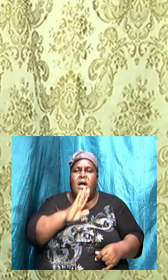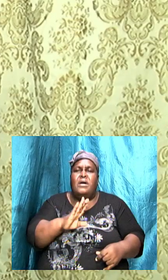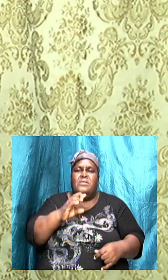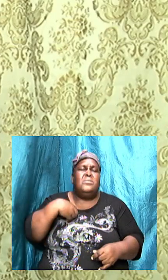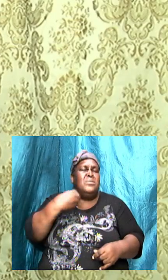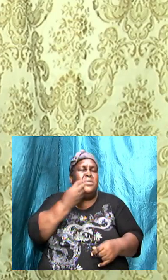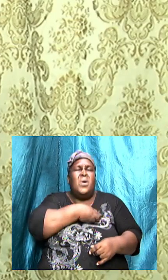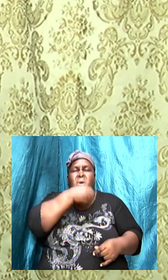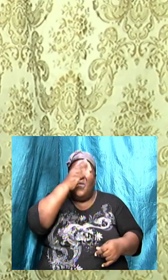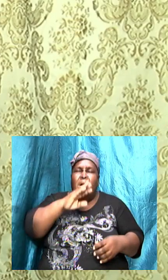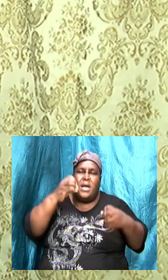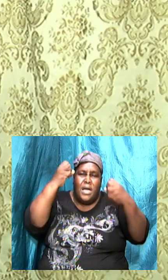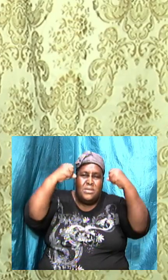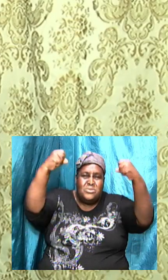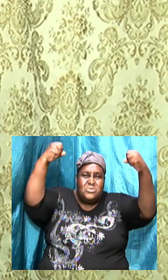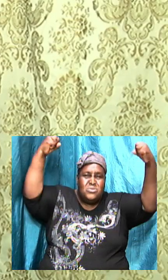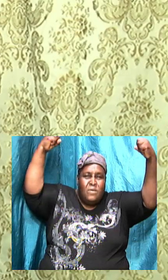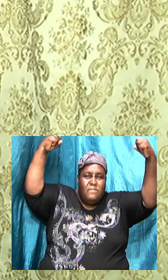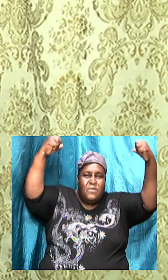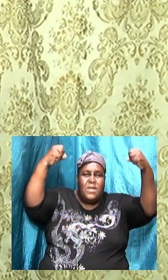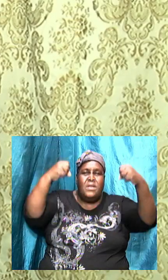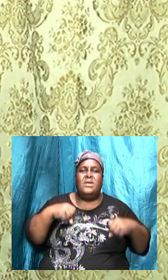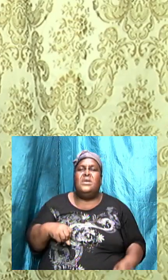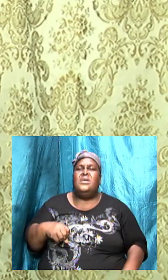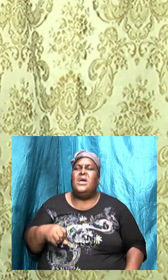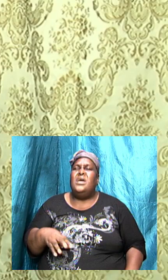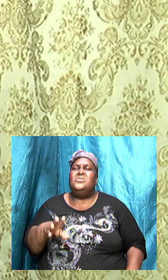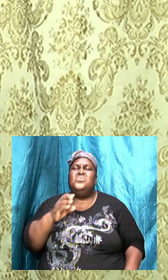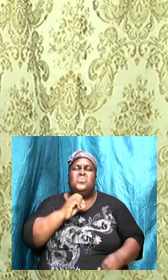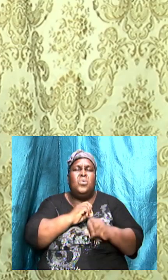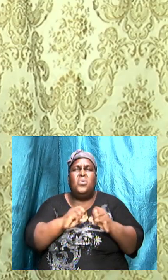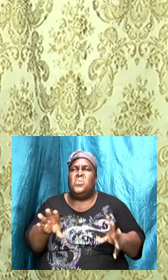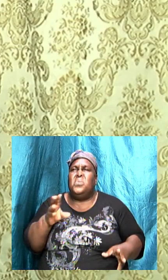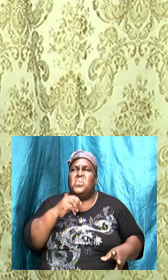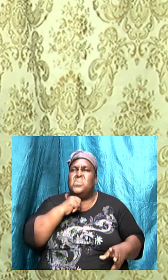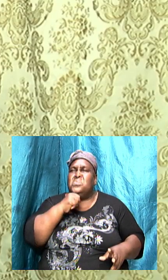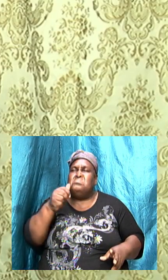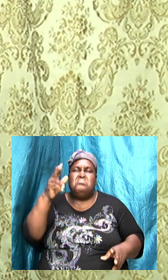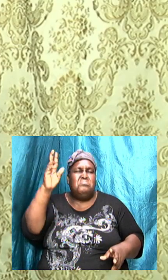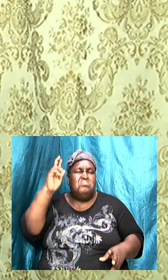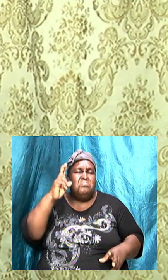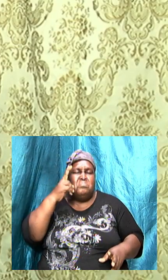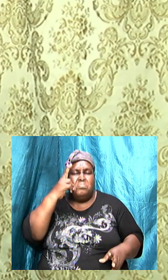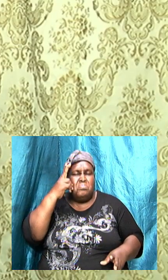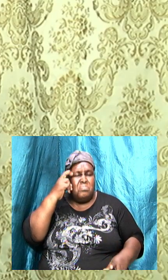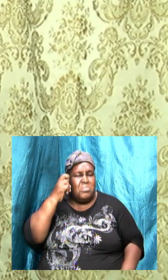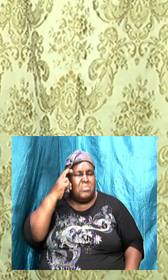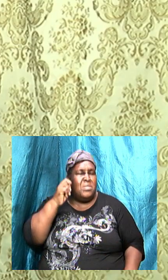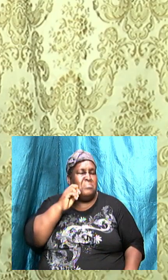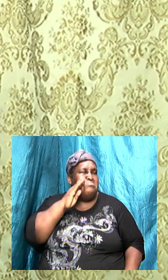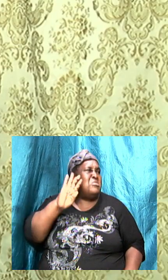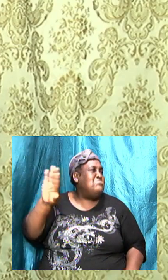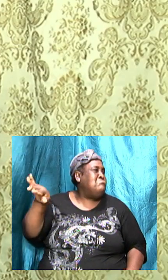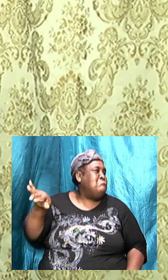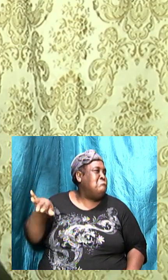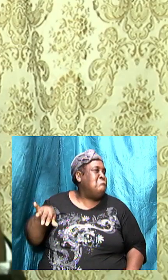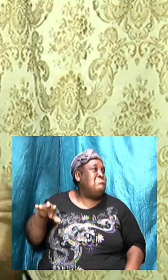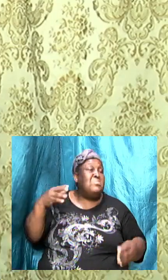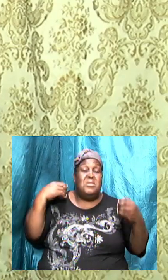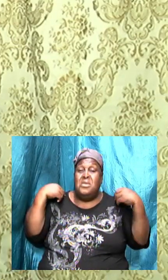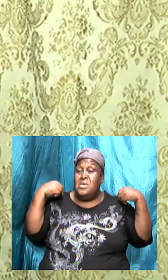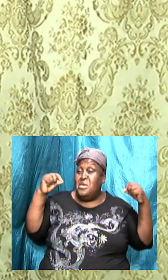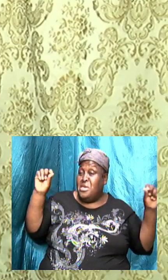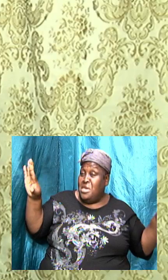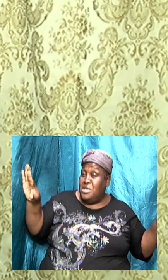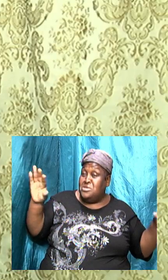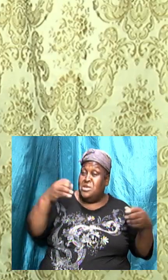and He's not held in check by Satan. And if Satan cannot do it, angels were made higher